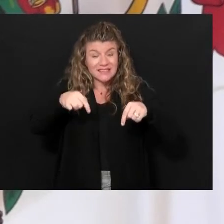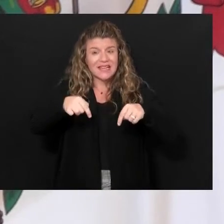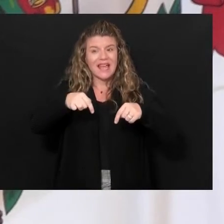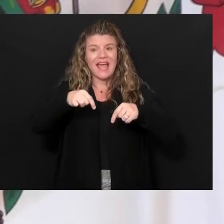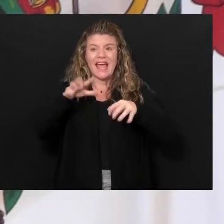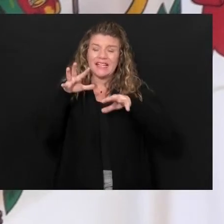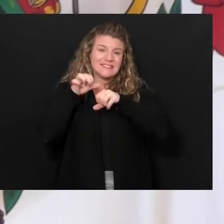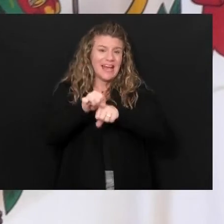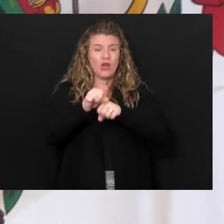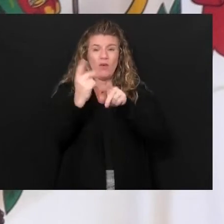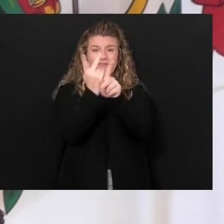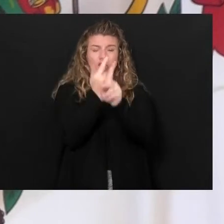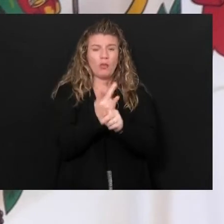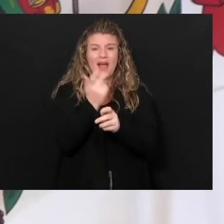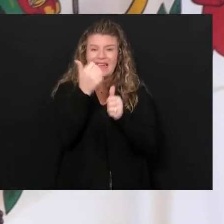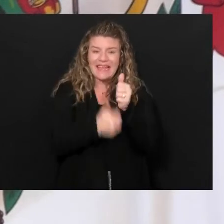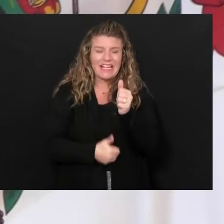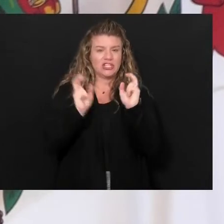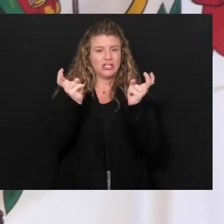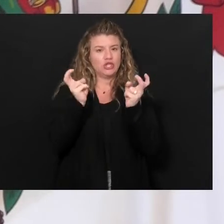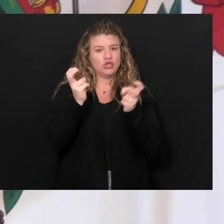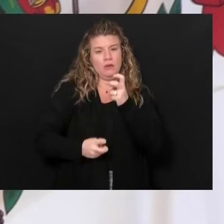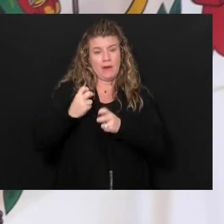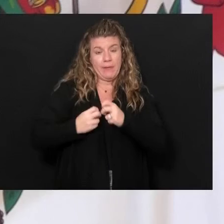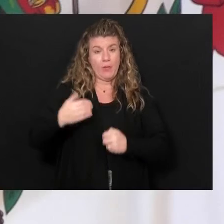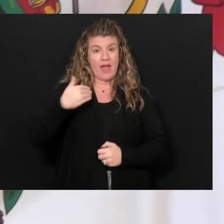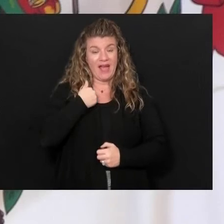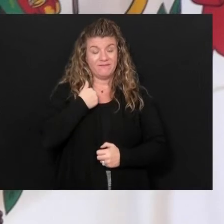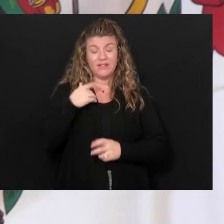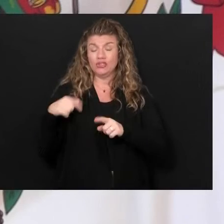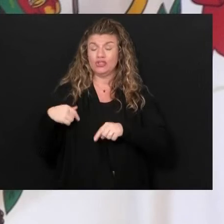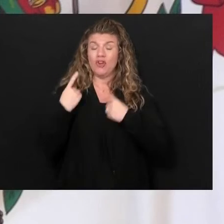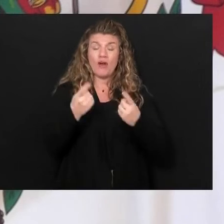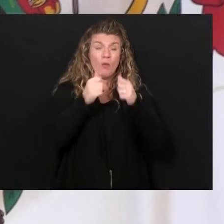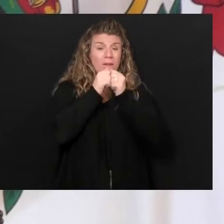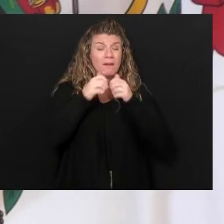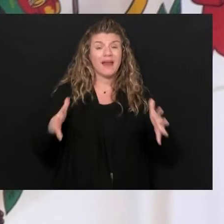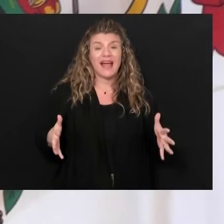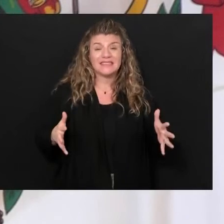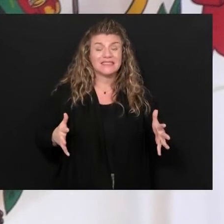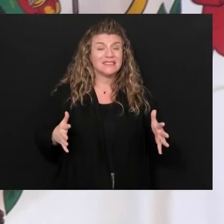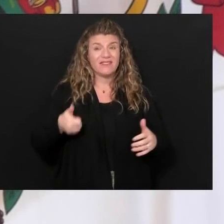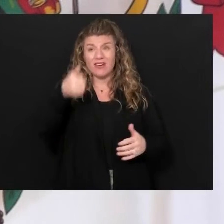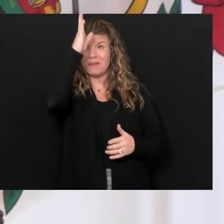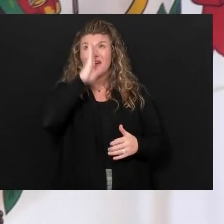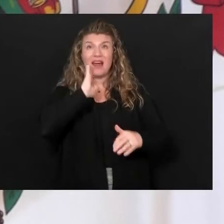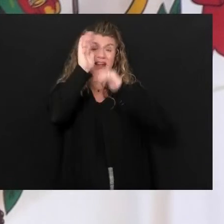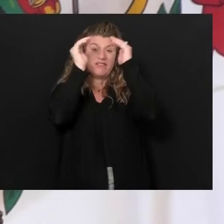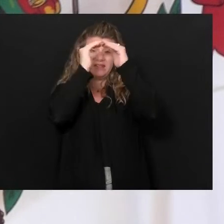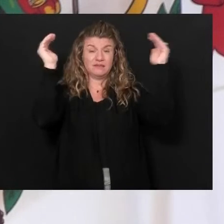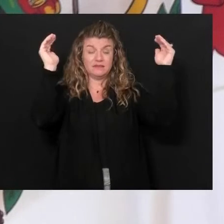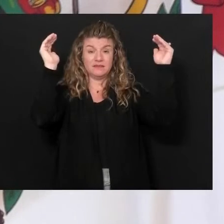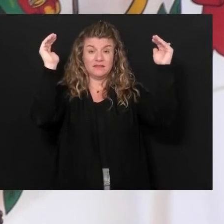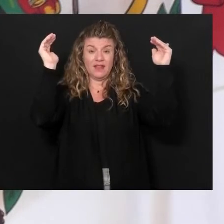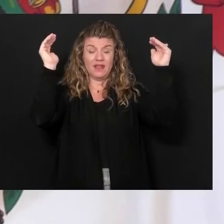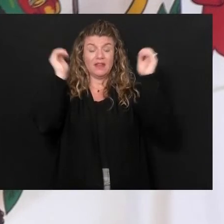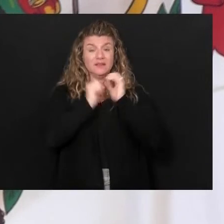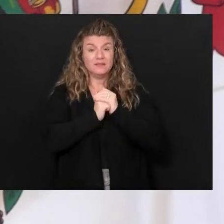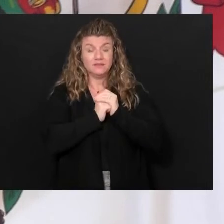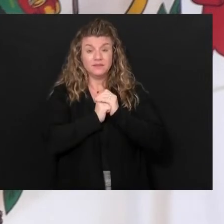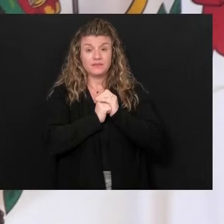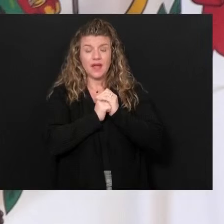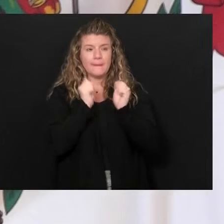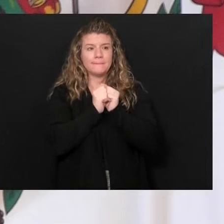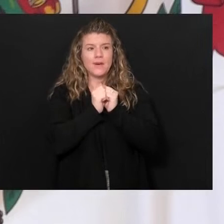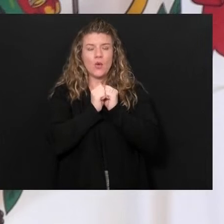tackle all of our issues and problems. We have been blessed beyond belief from God above. But with